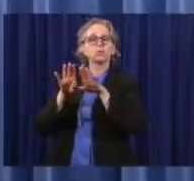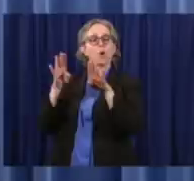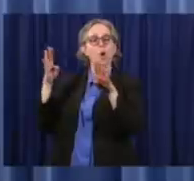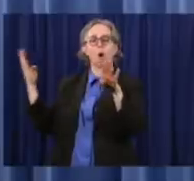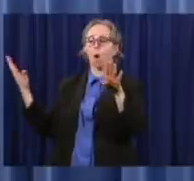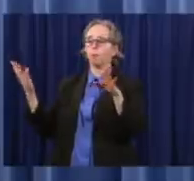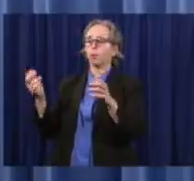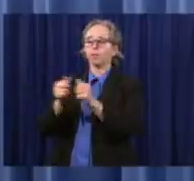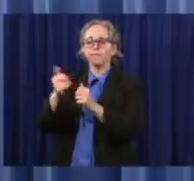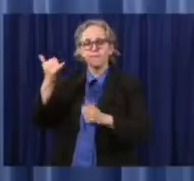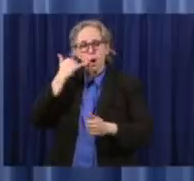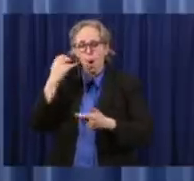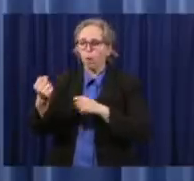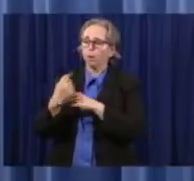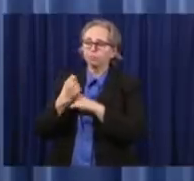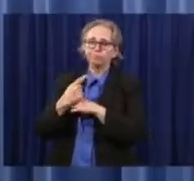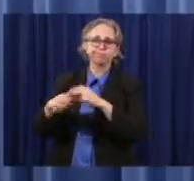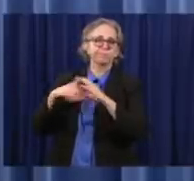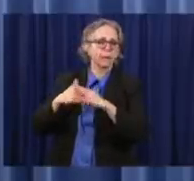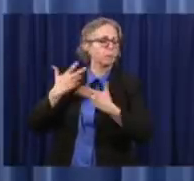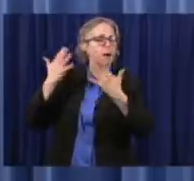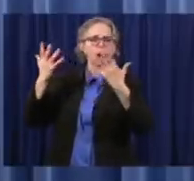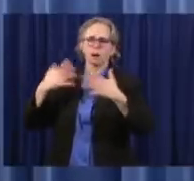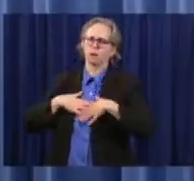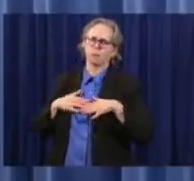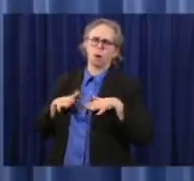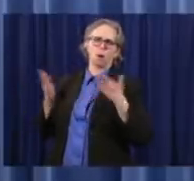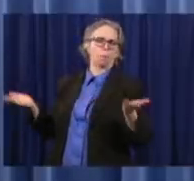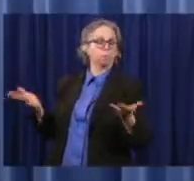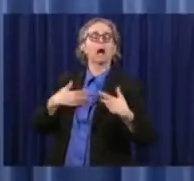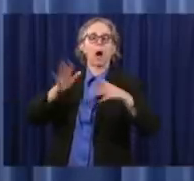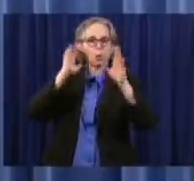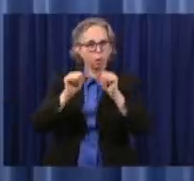there. So we're going to continue to do that. But